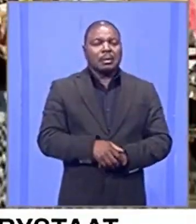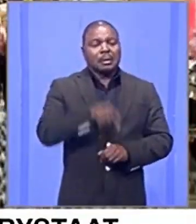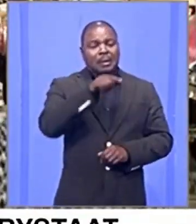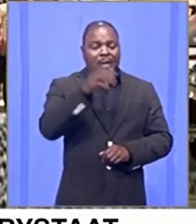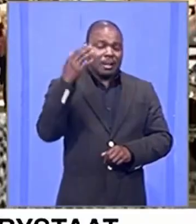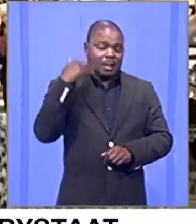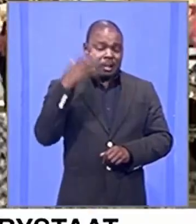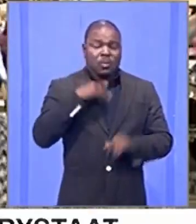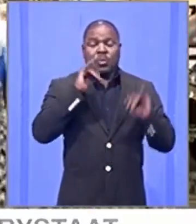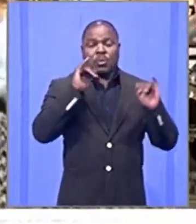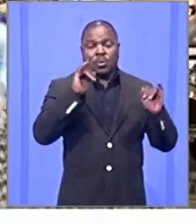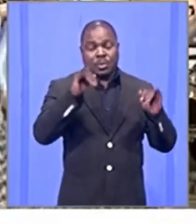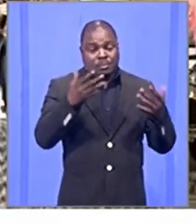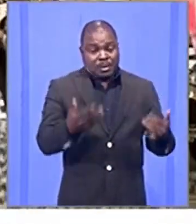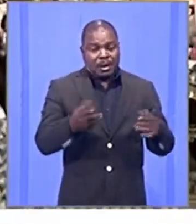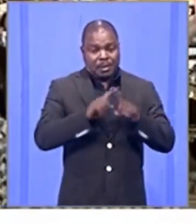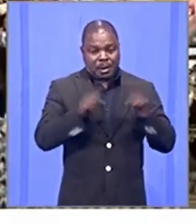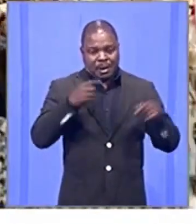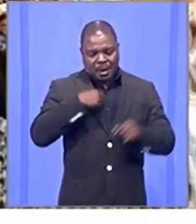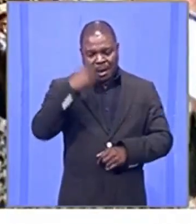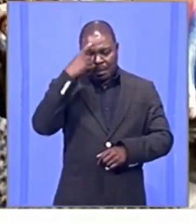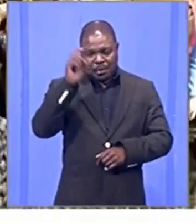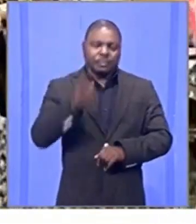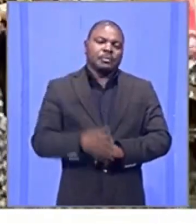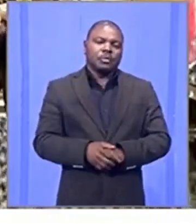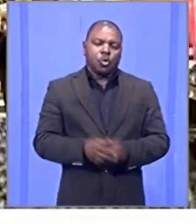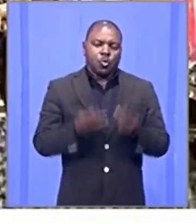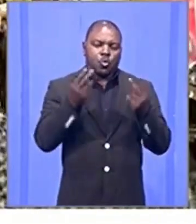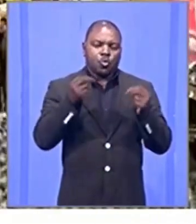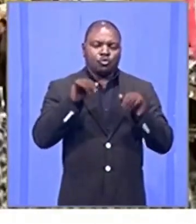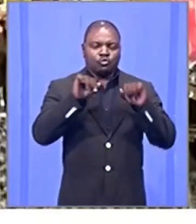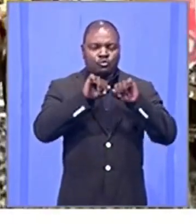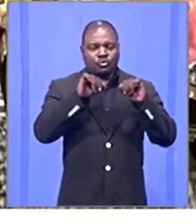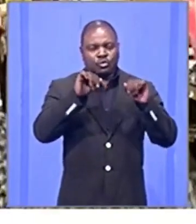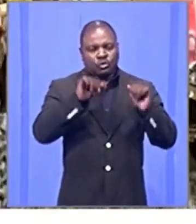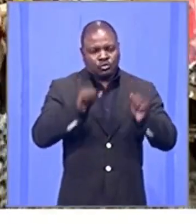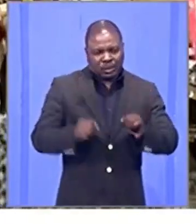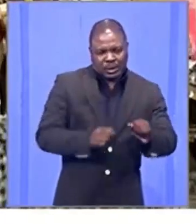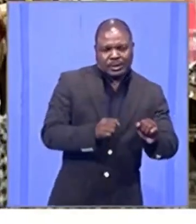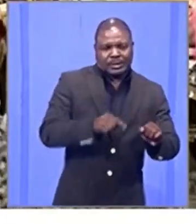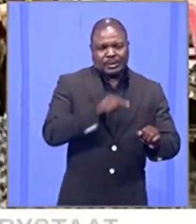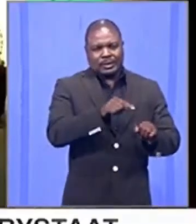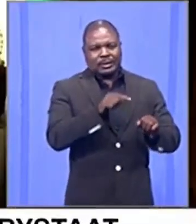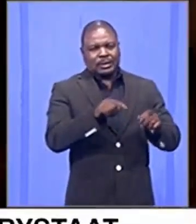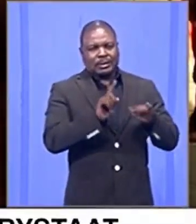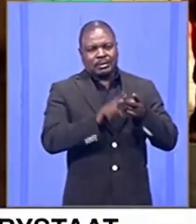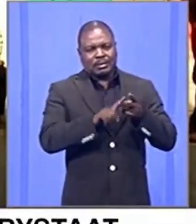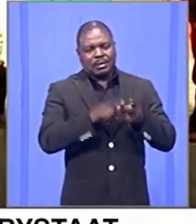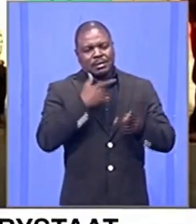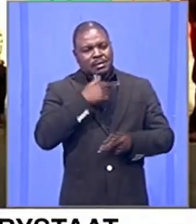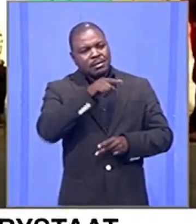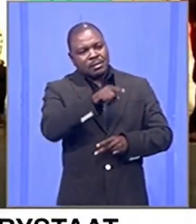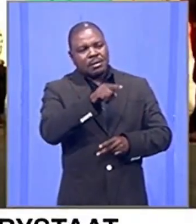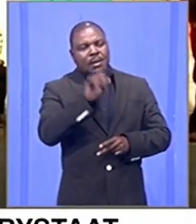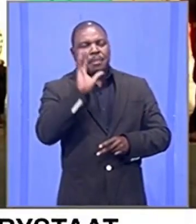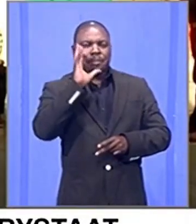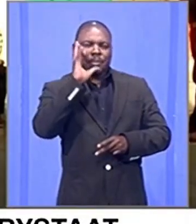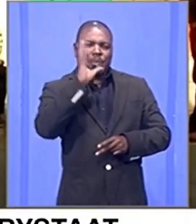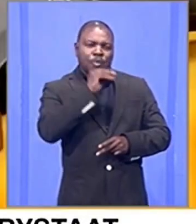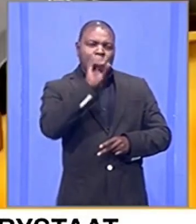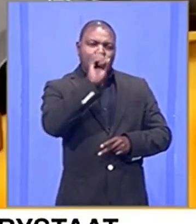for everyone, but I do believe that with the new strategy of the festival, really containing the festival on the beautiful